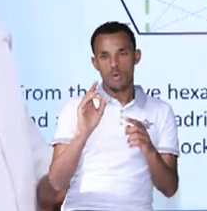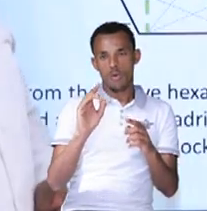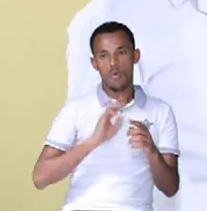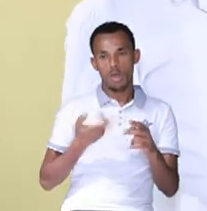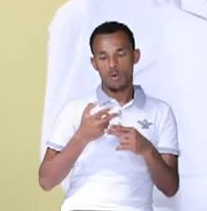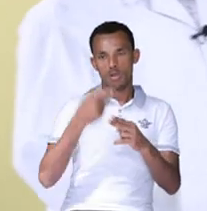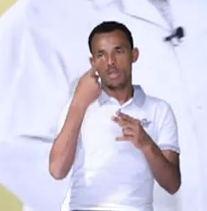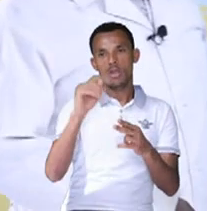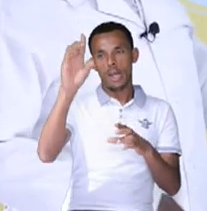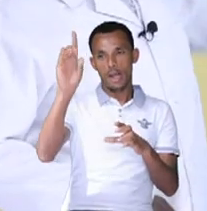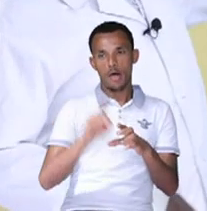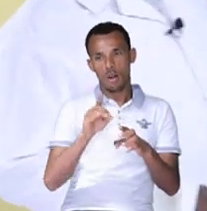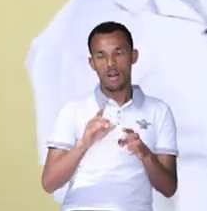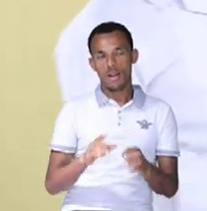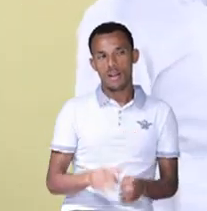call the diagonal.